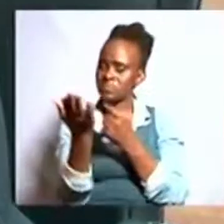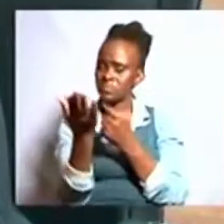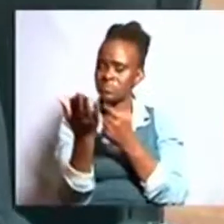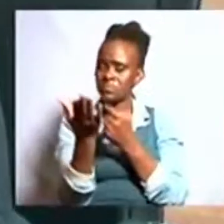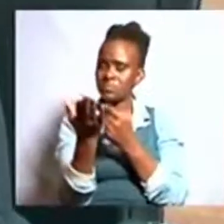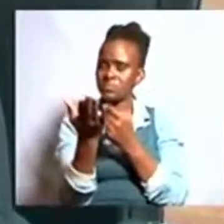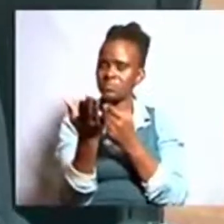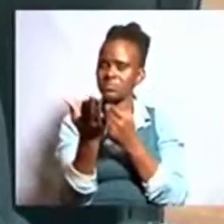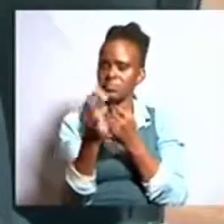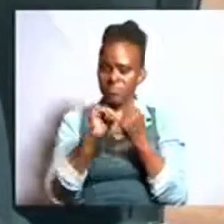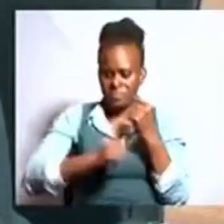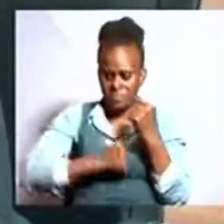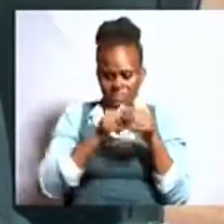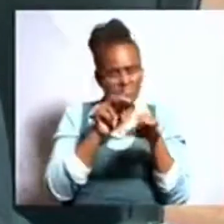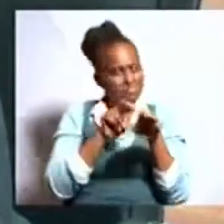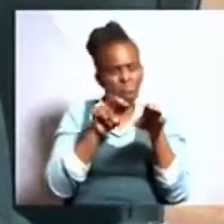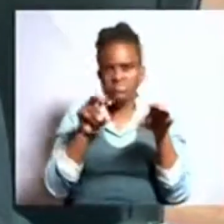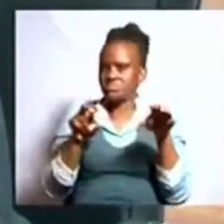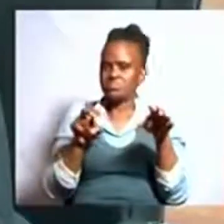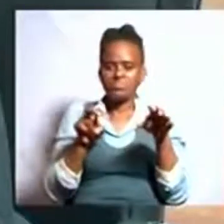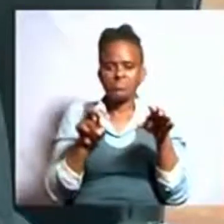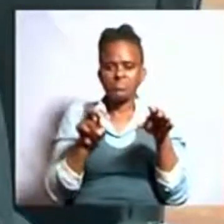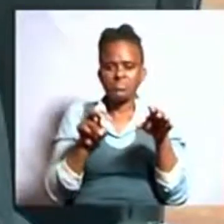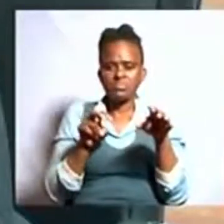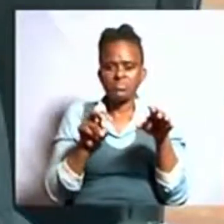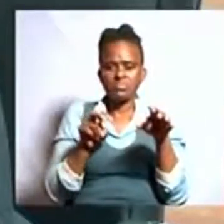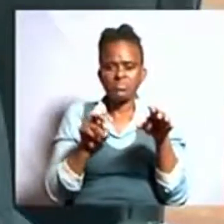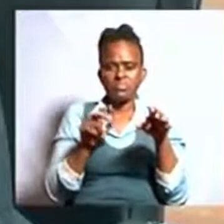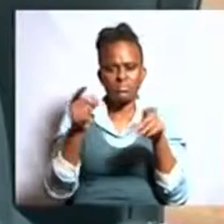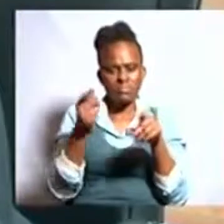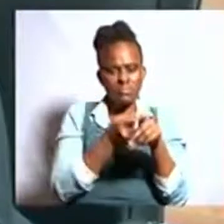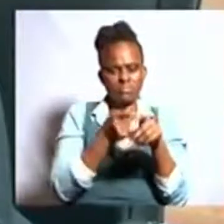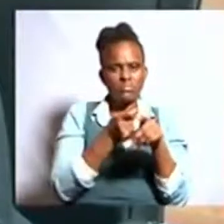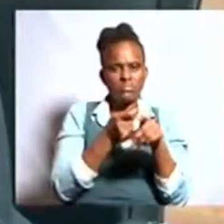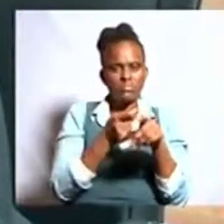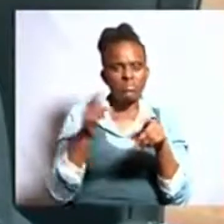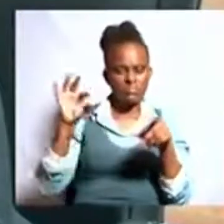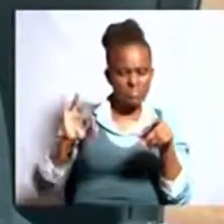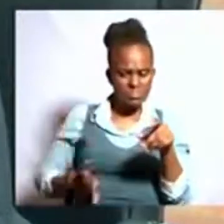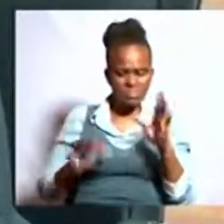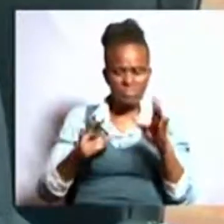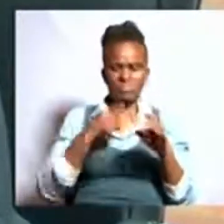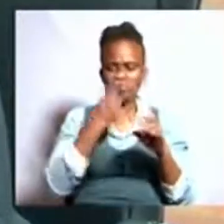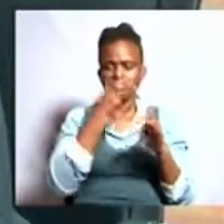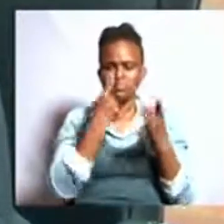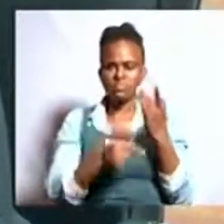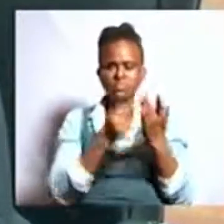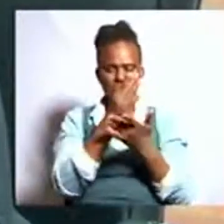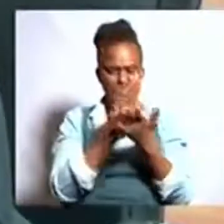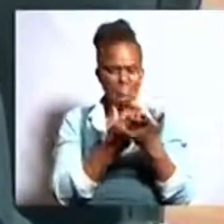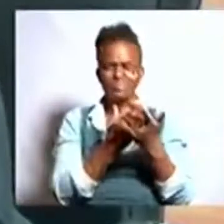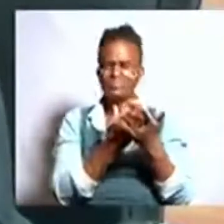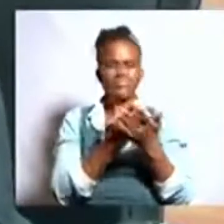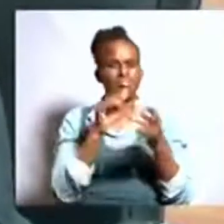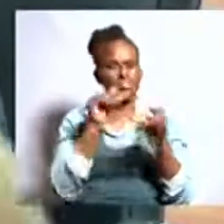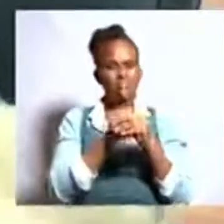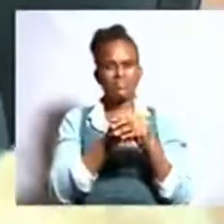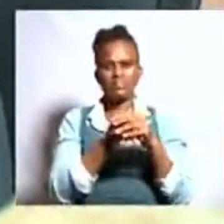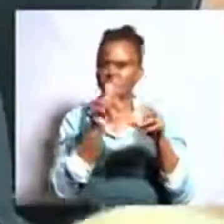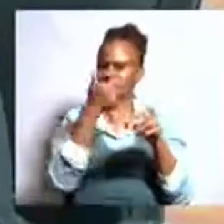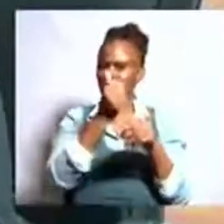are detaching themselves from the beneficiaries, who are in most 10 of